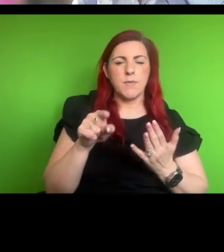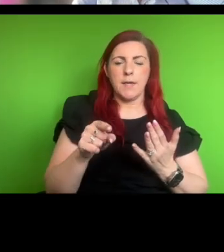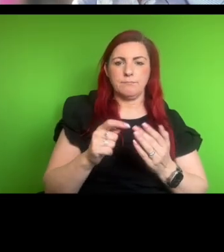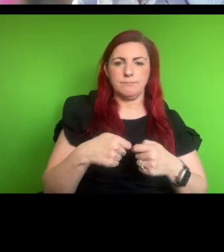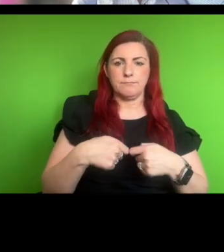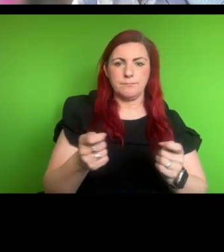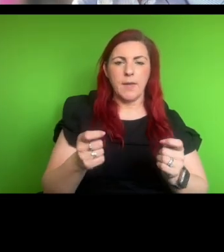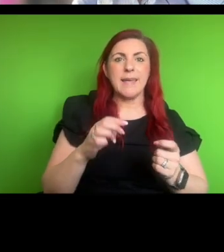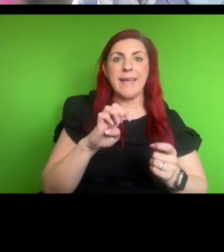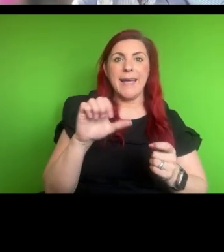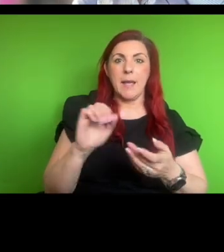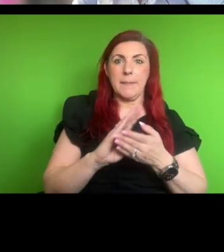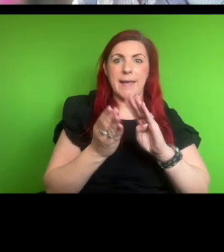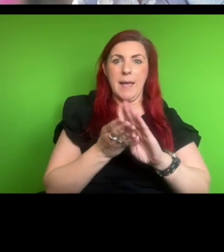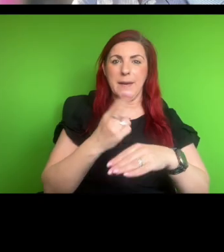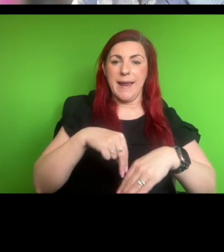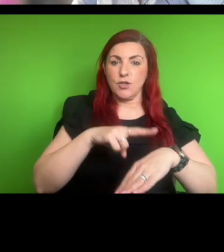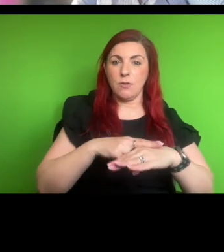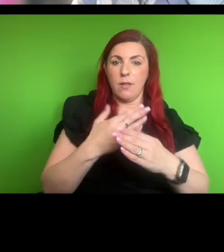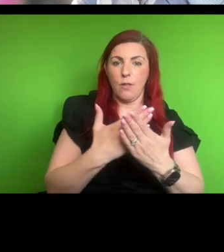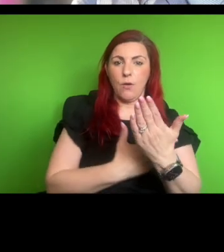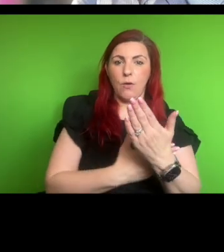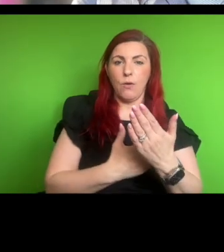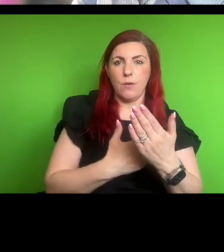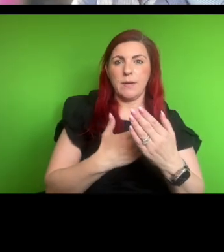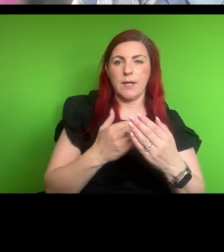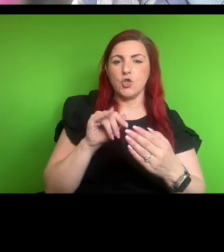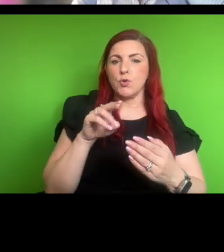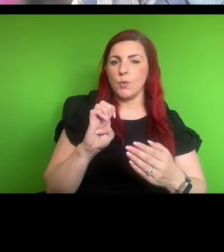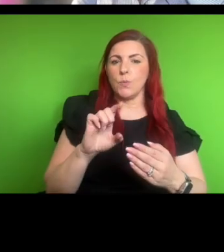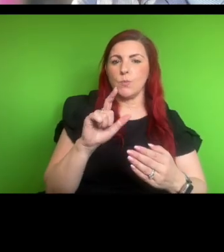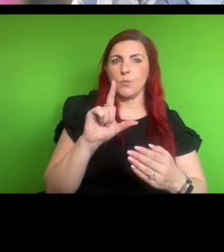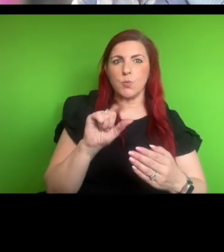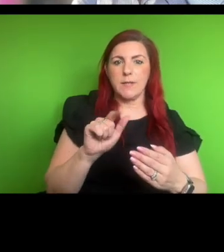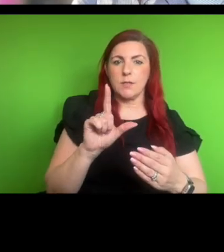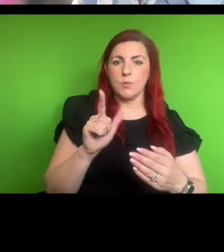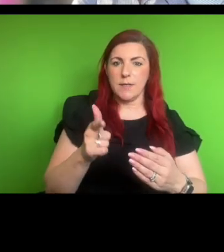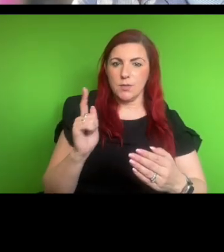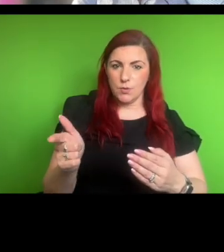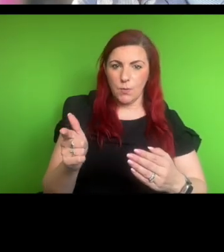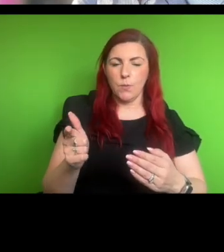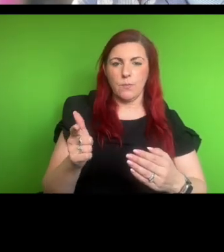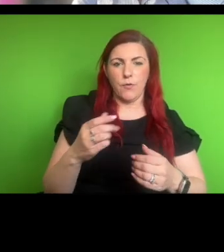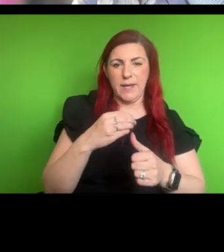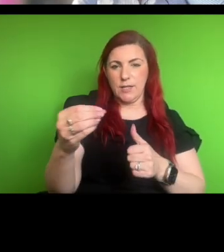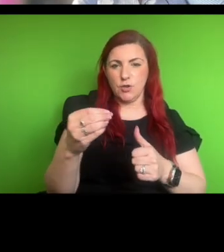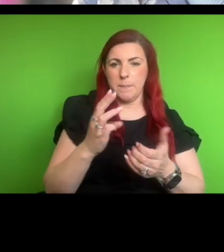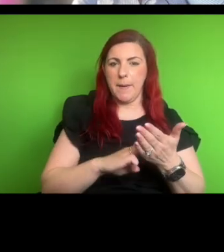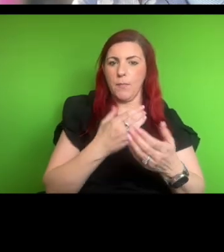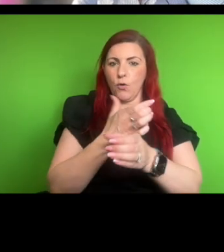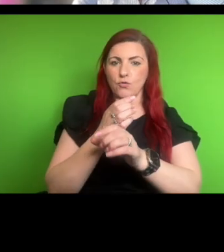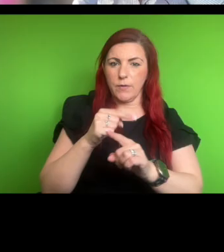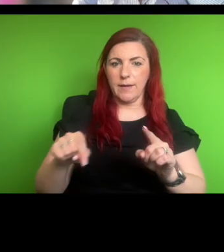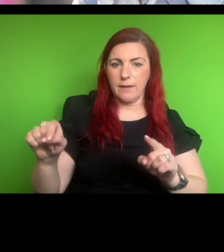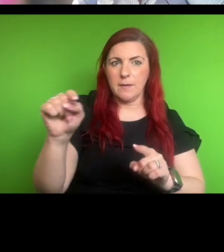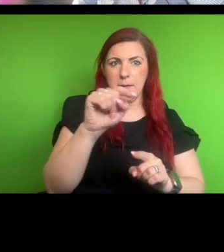June 2022. And Mandate 587 was issued by